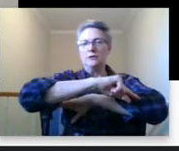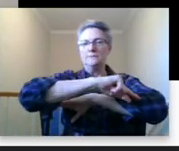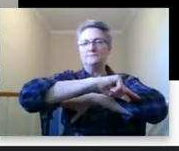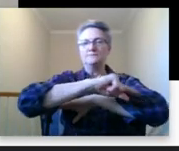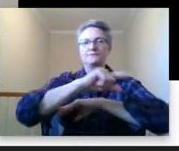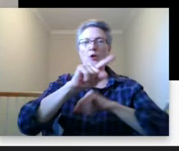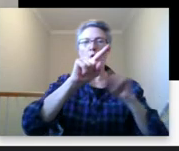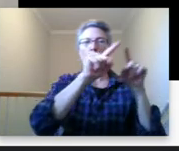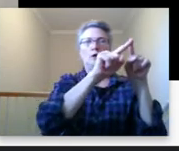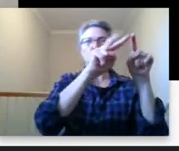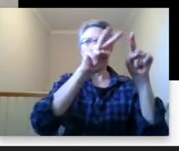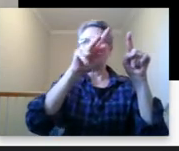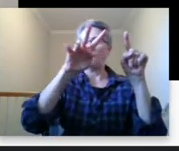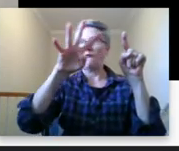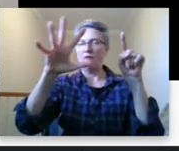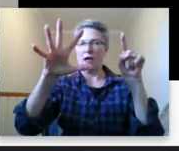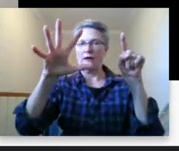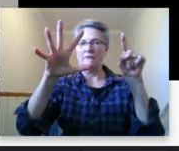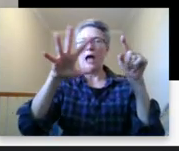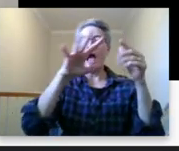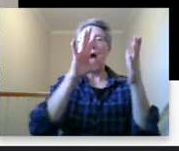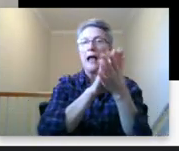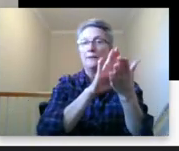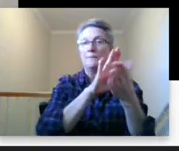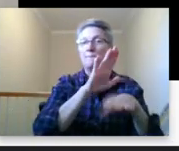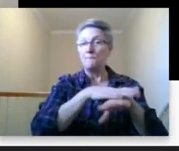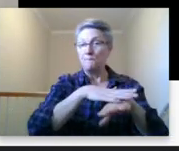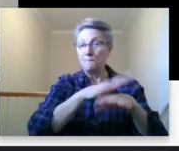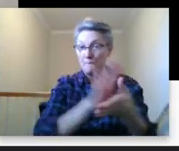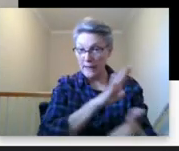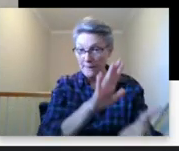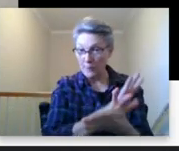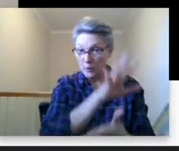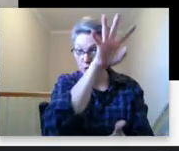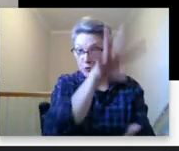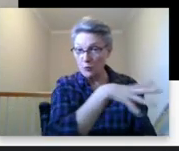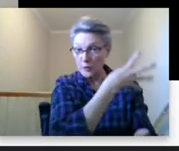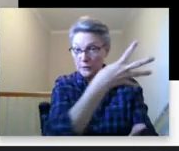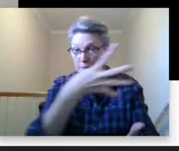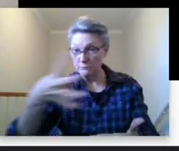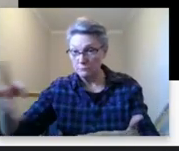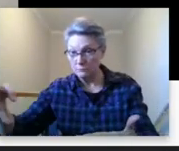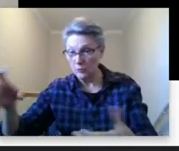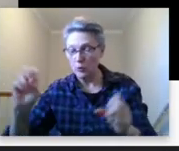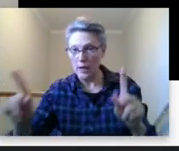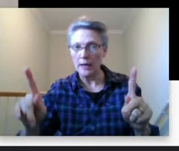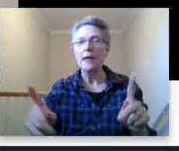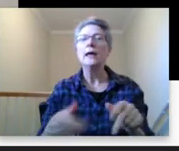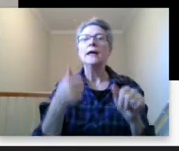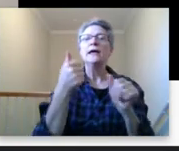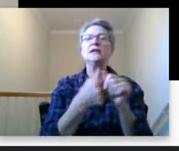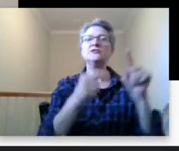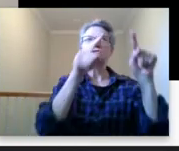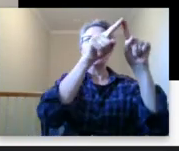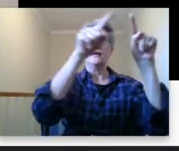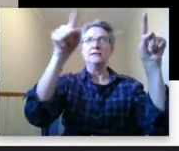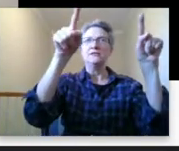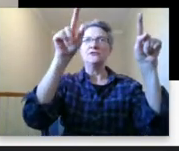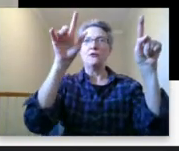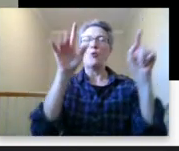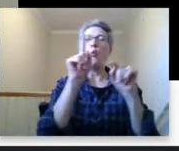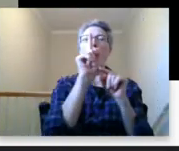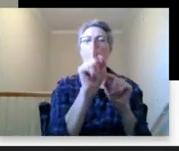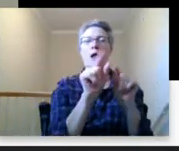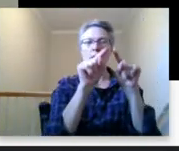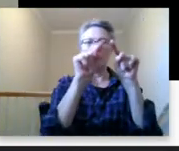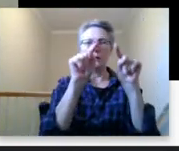1, 2, 3, 4, 5. I'm saying that each side of one of these squares, saying each side is representing 1